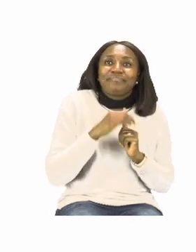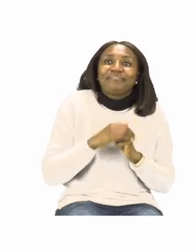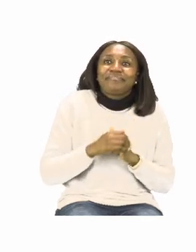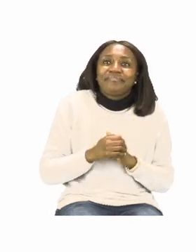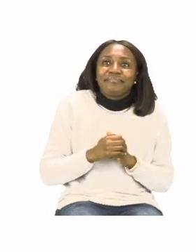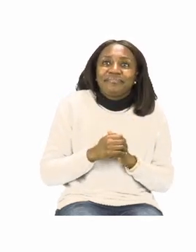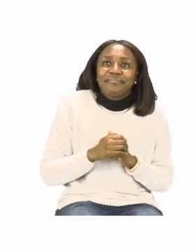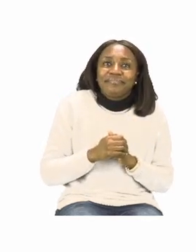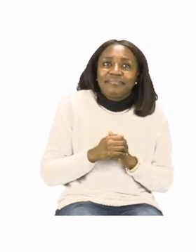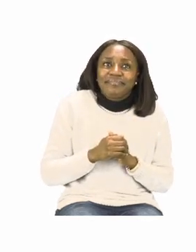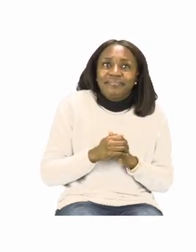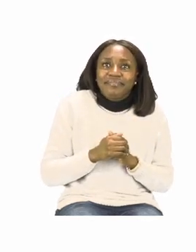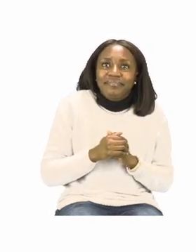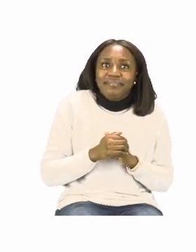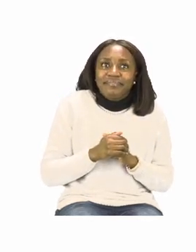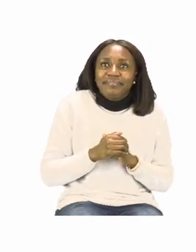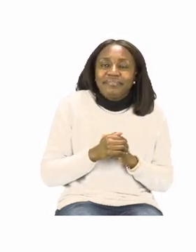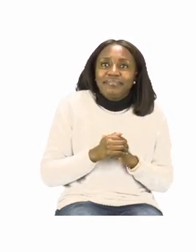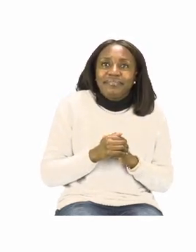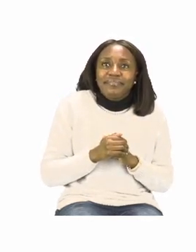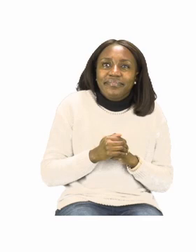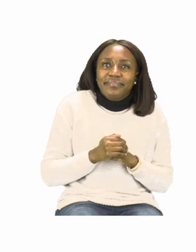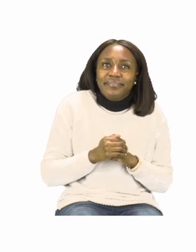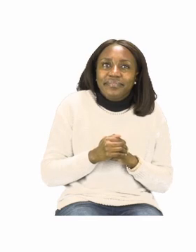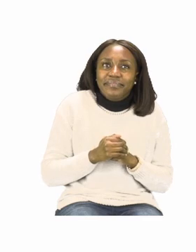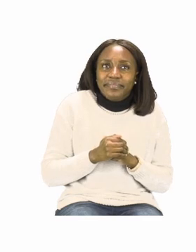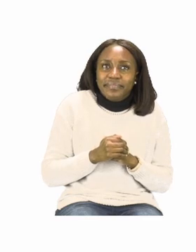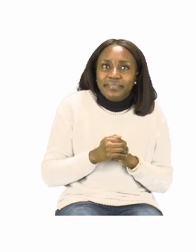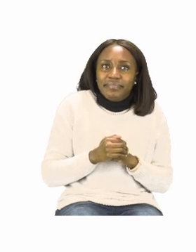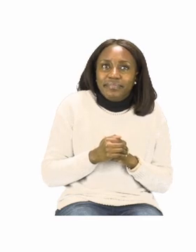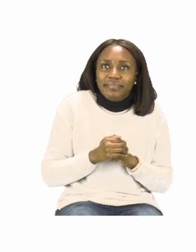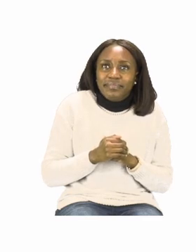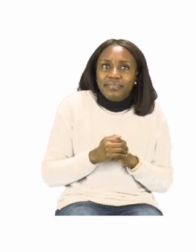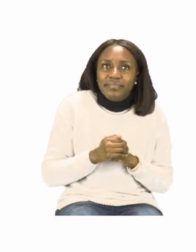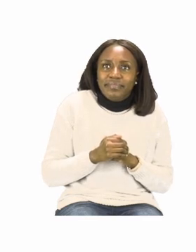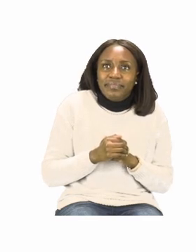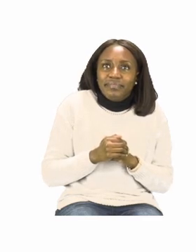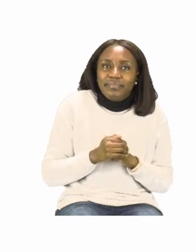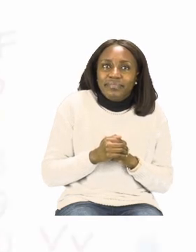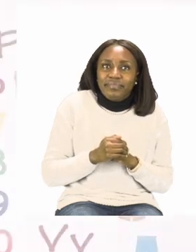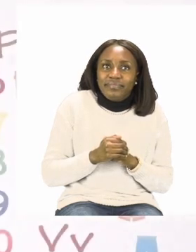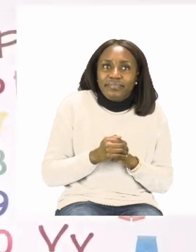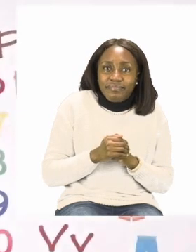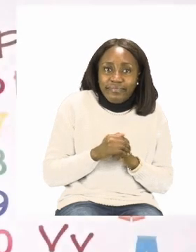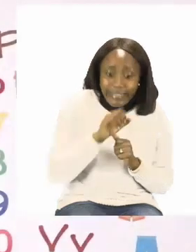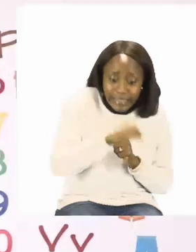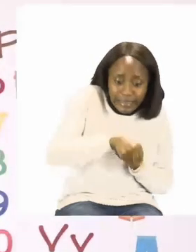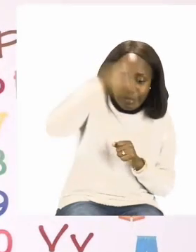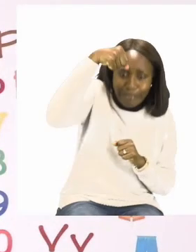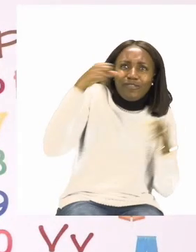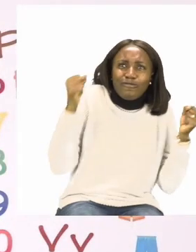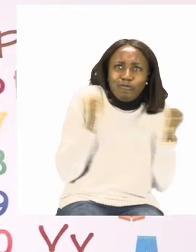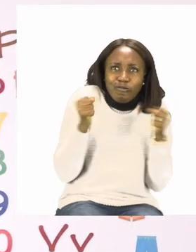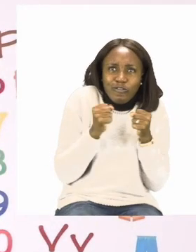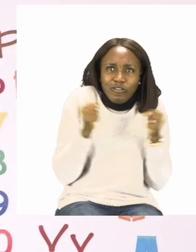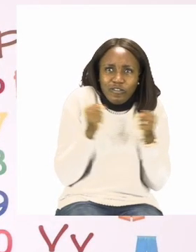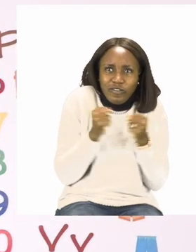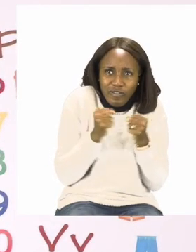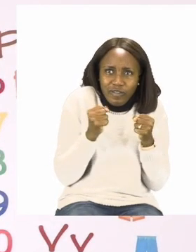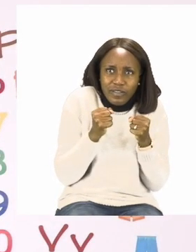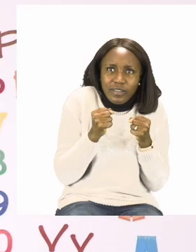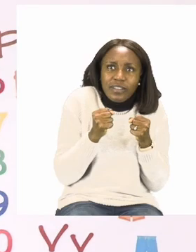our food items in the fridge. The word freezer is a